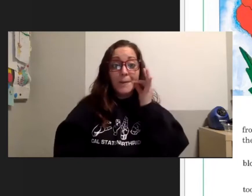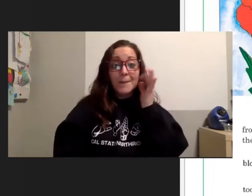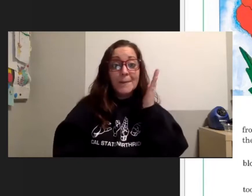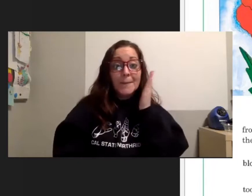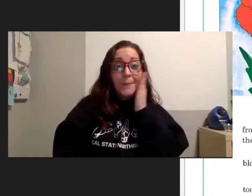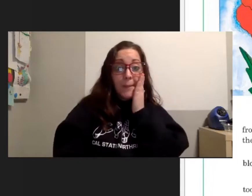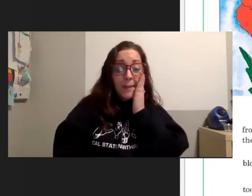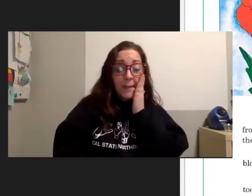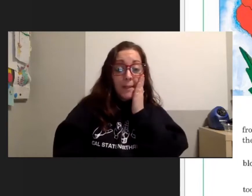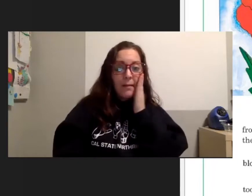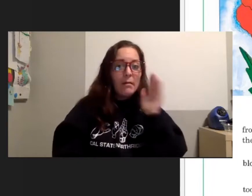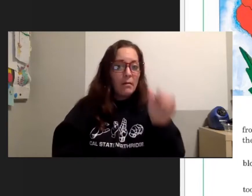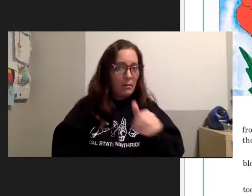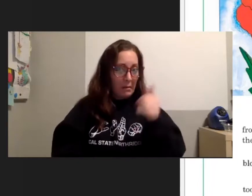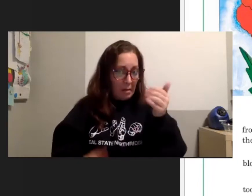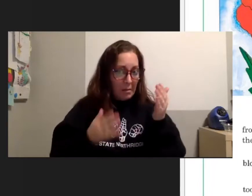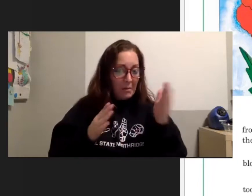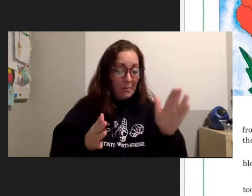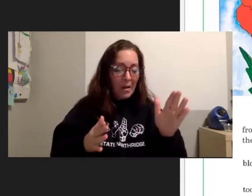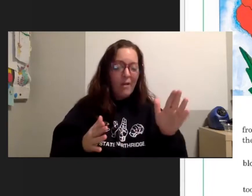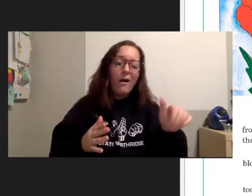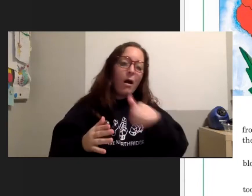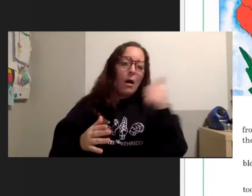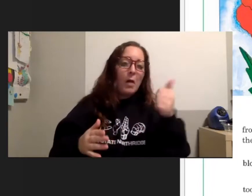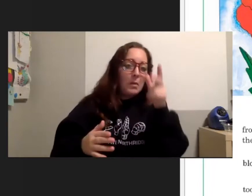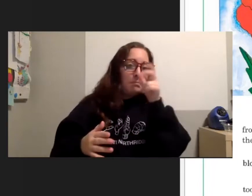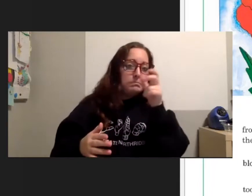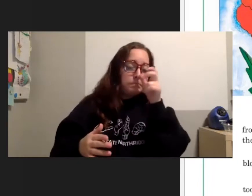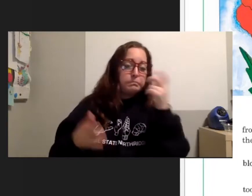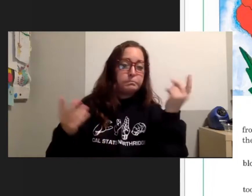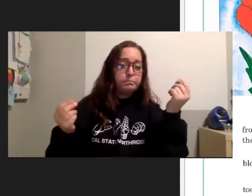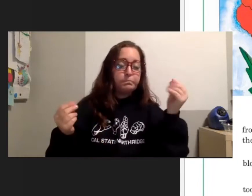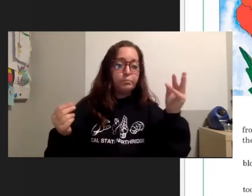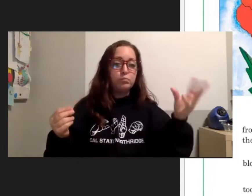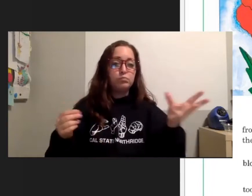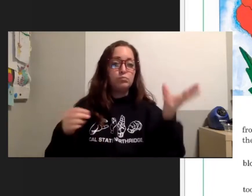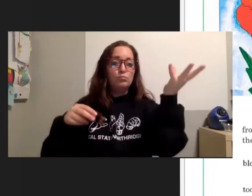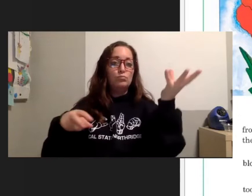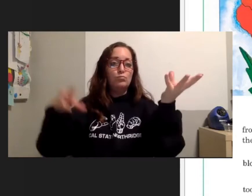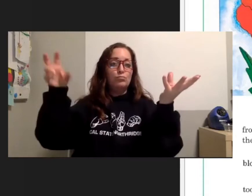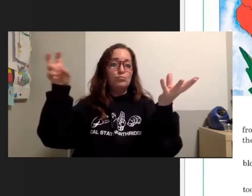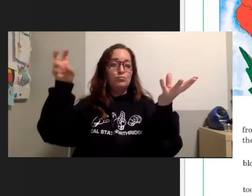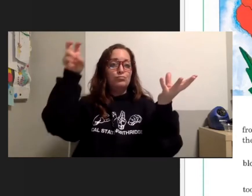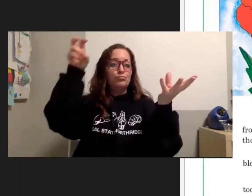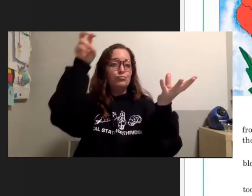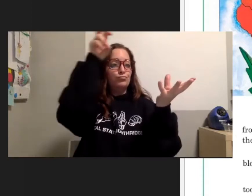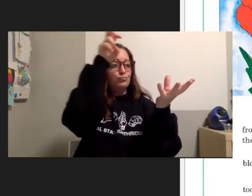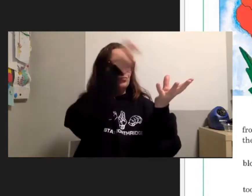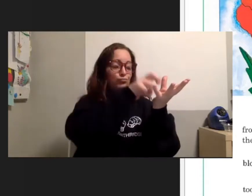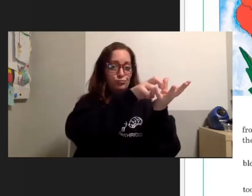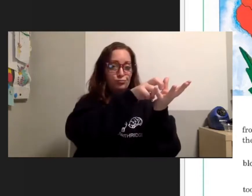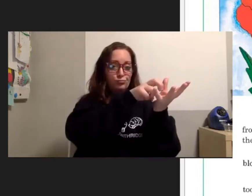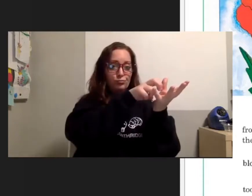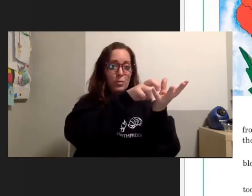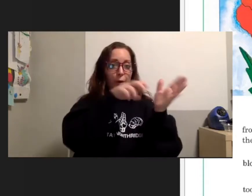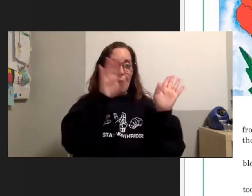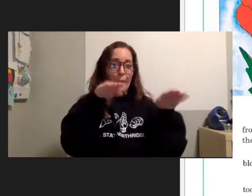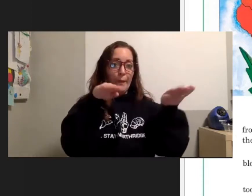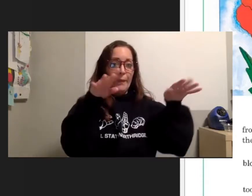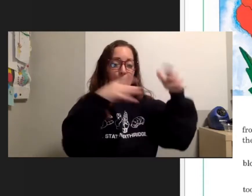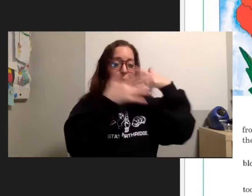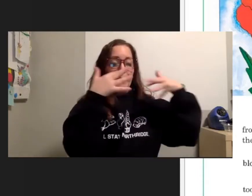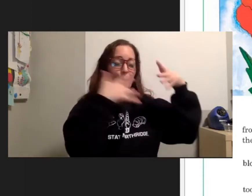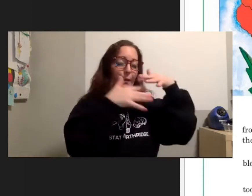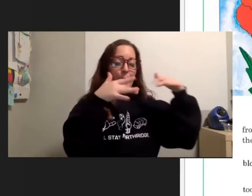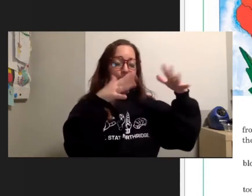Also, bees and other insects and hummingbirds help pollinate